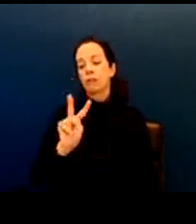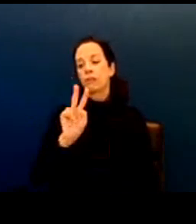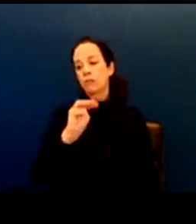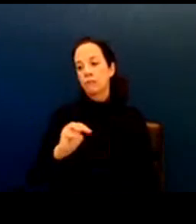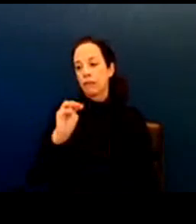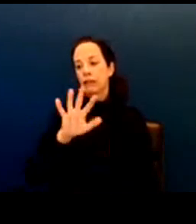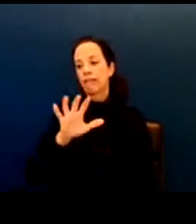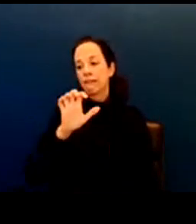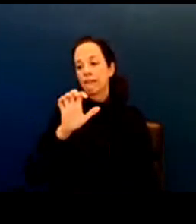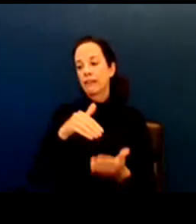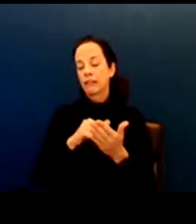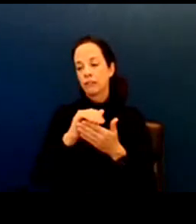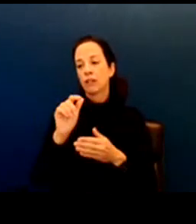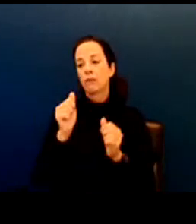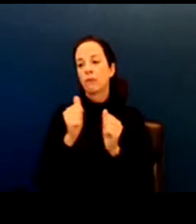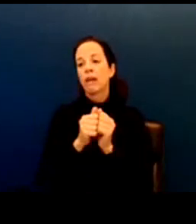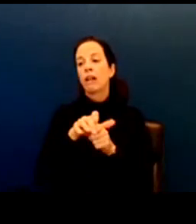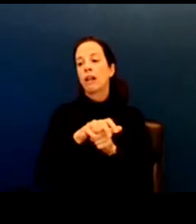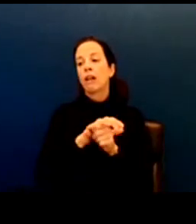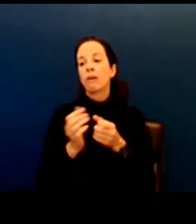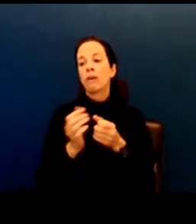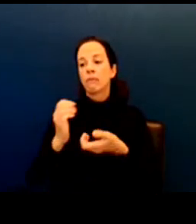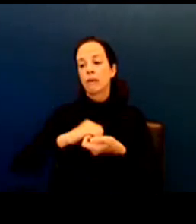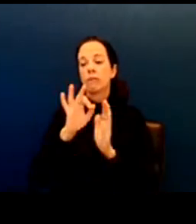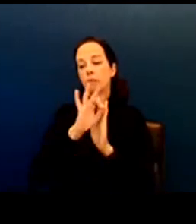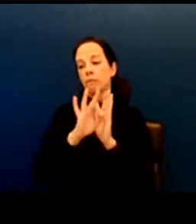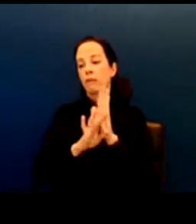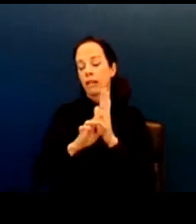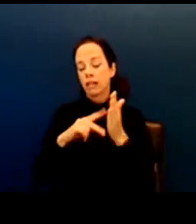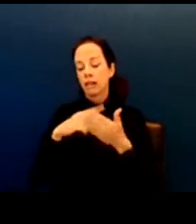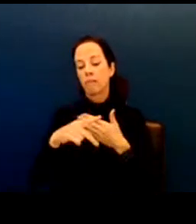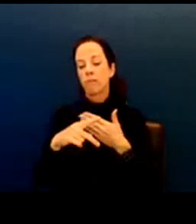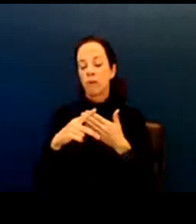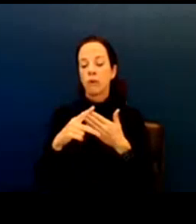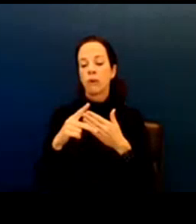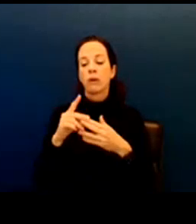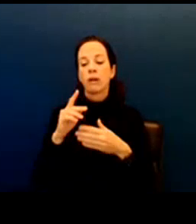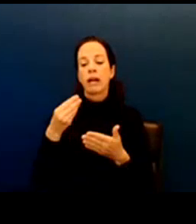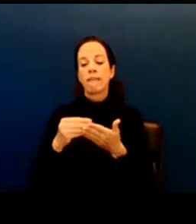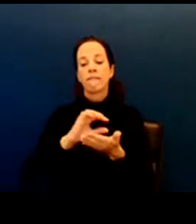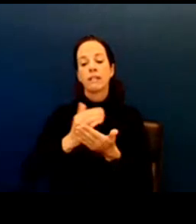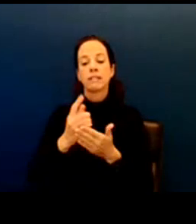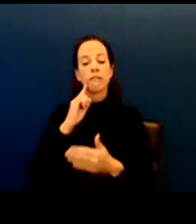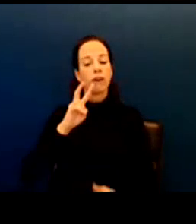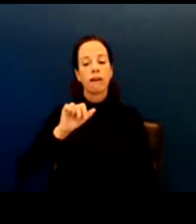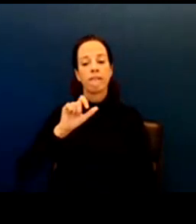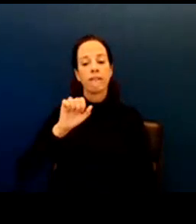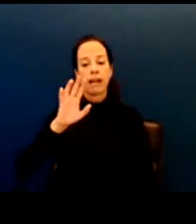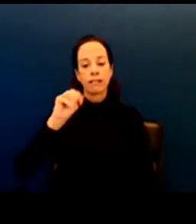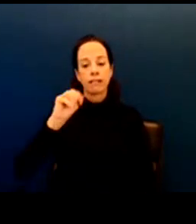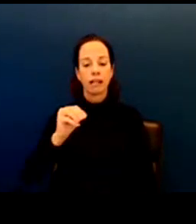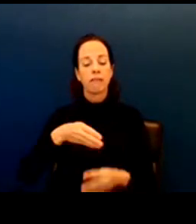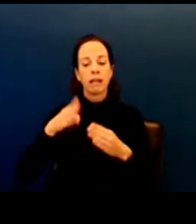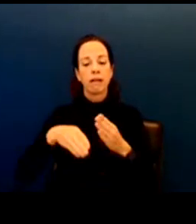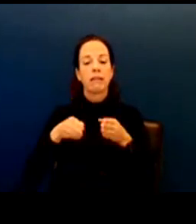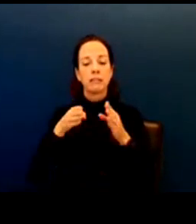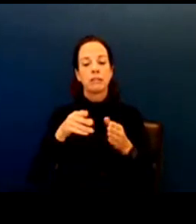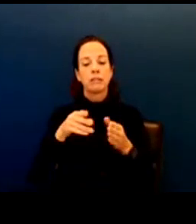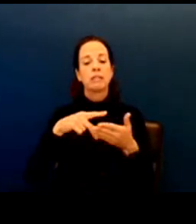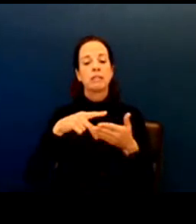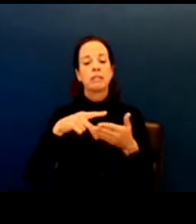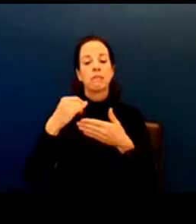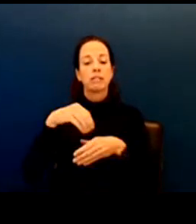$2,500,000 in local partnership formulaic program funds for the Bascom Complete Streets project in Santa Clara County. The